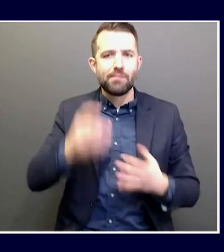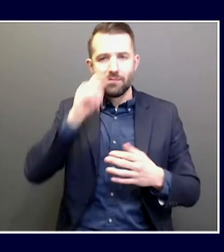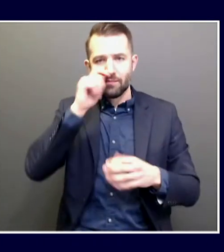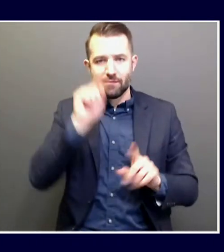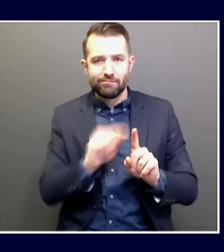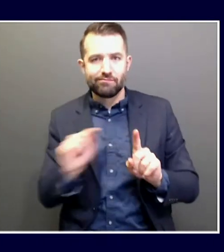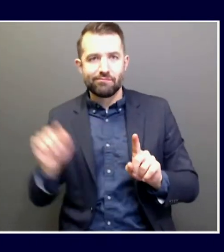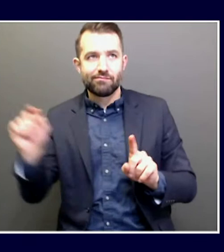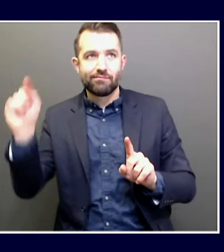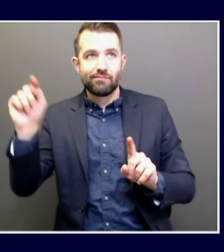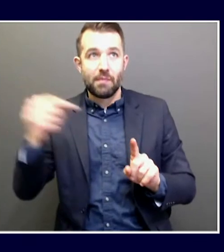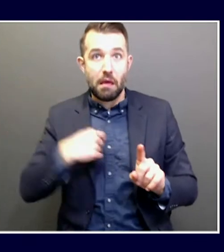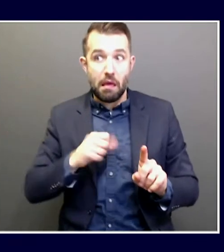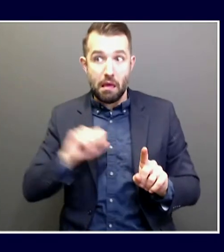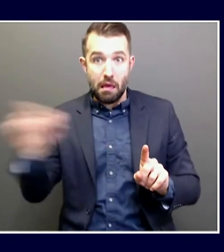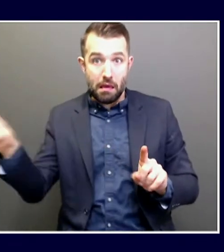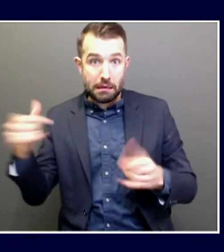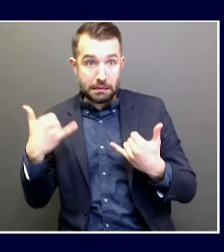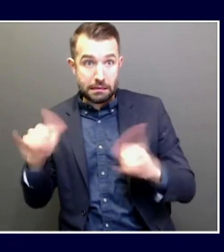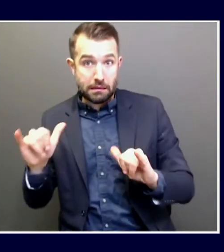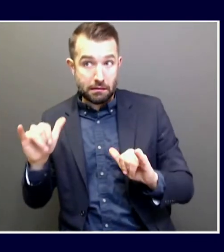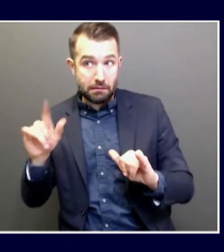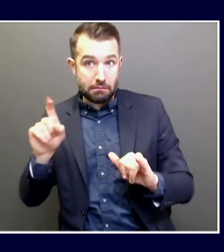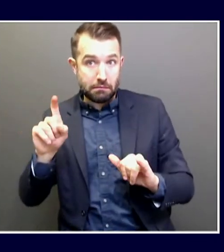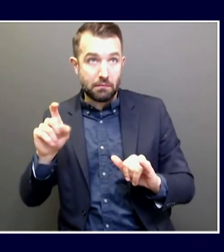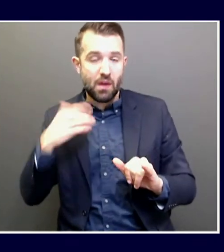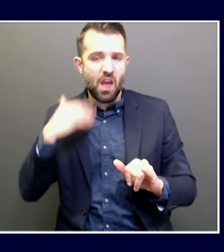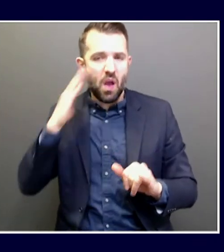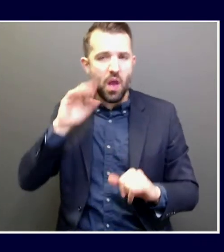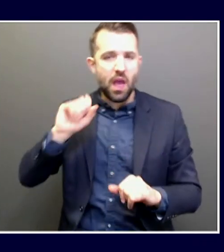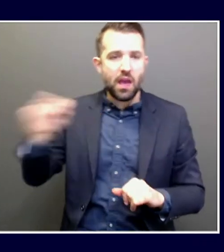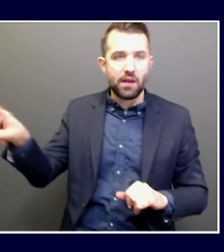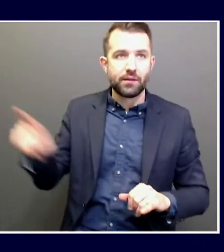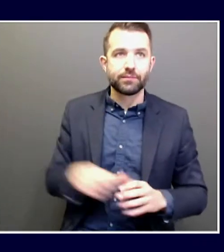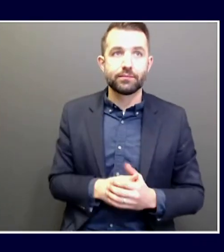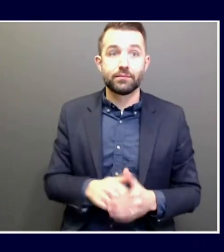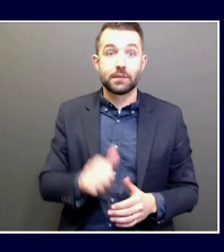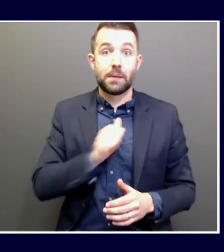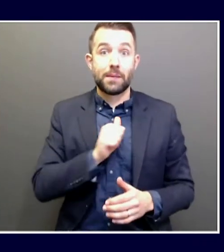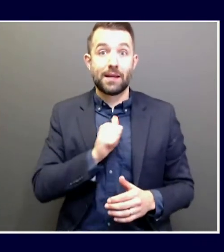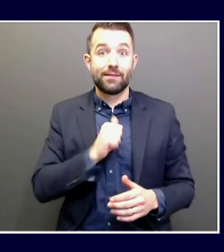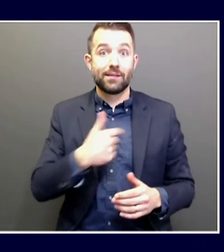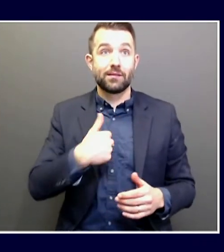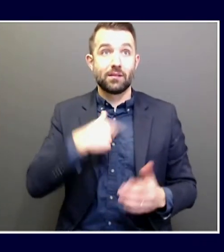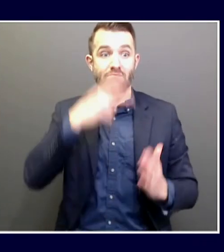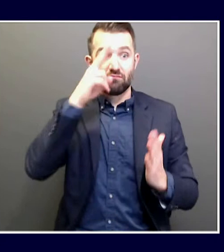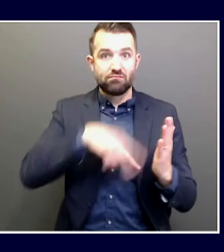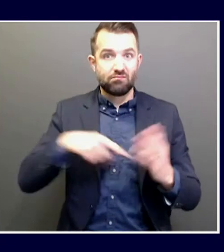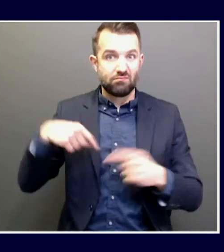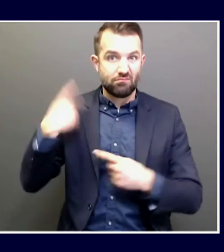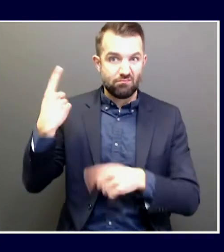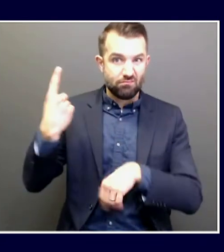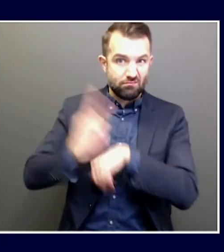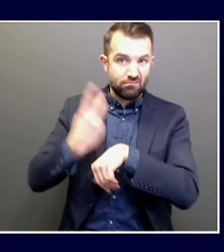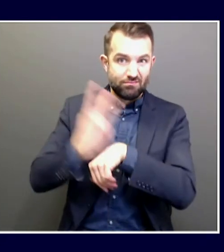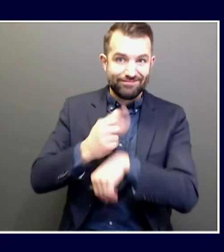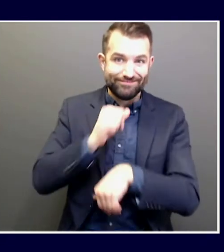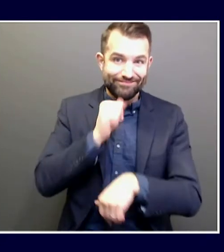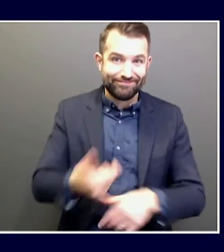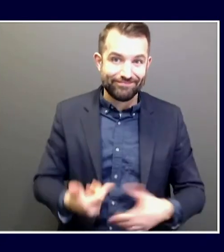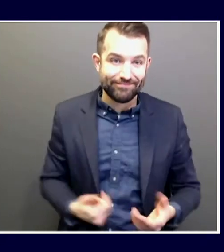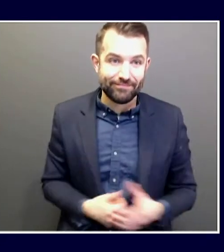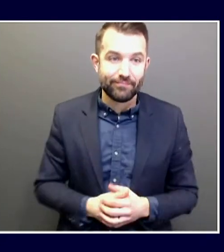epidemiologists has that at the ready. I have not looked at those data in recent days, so I can't answer your question right now, Emily,